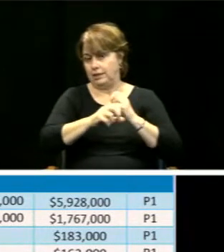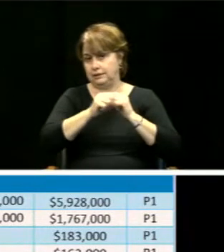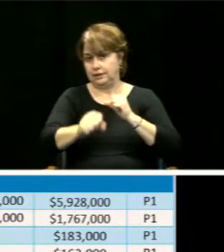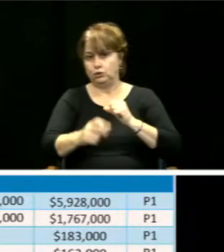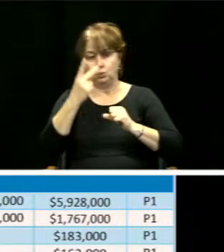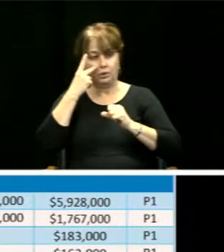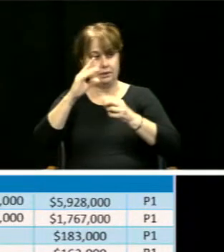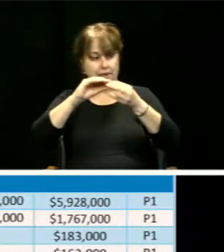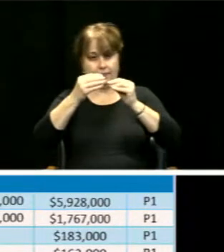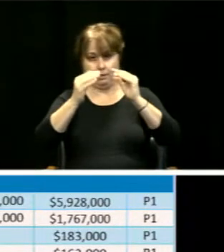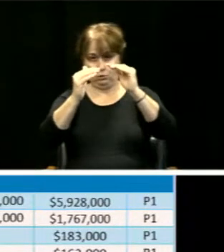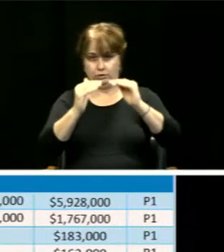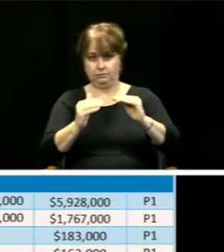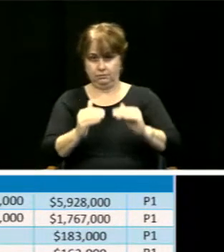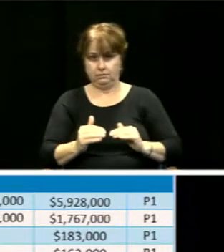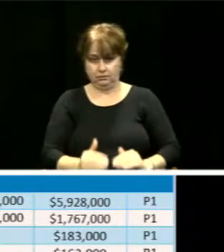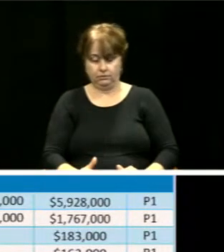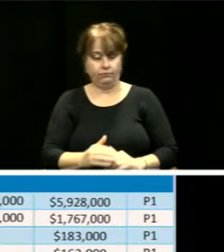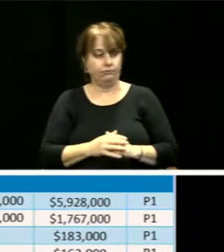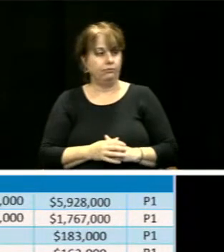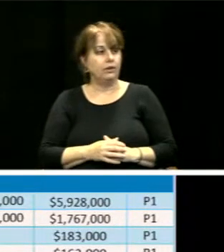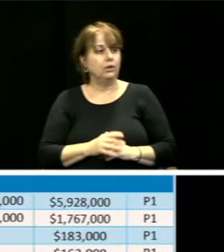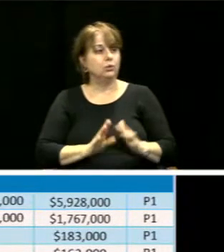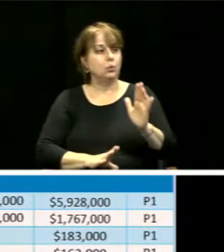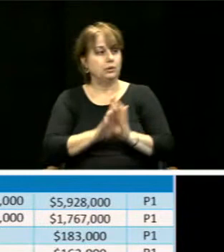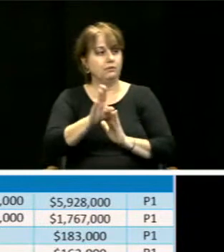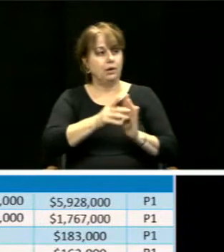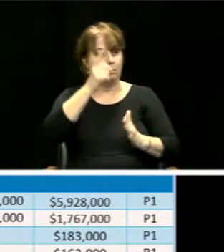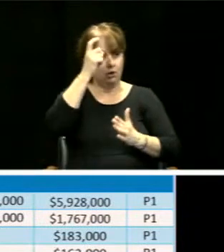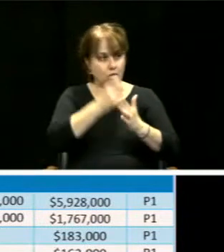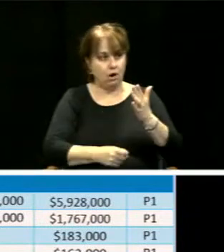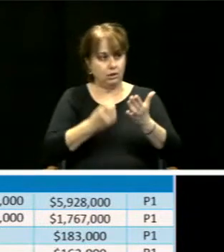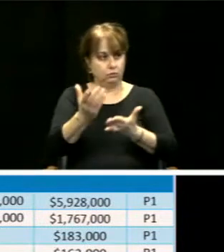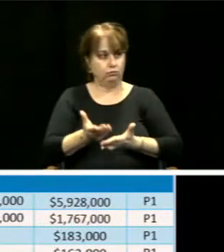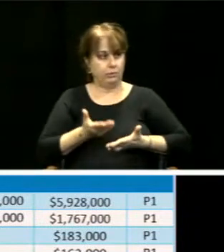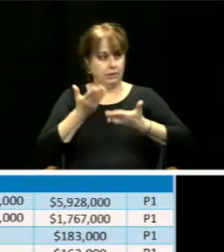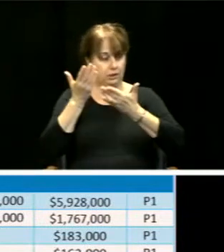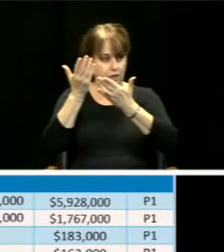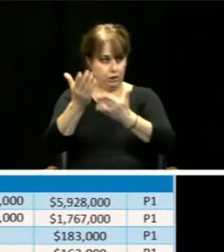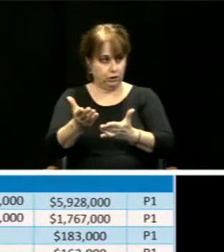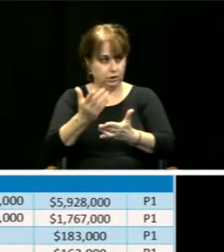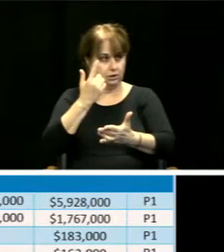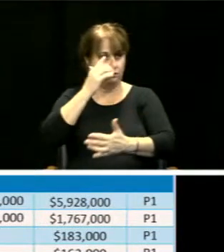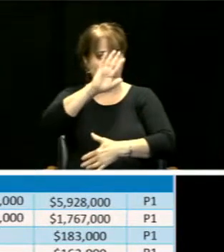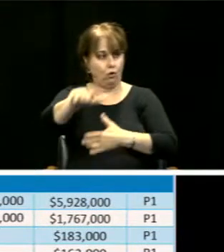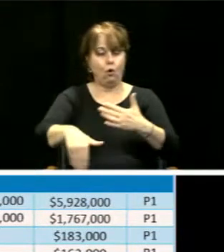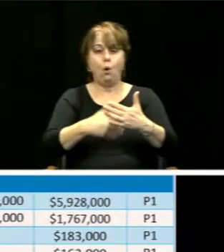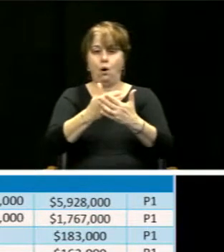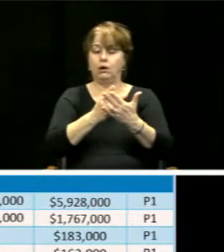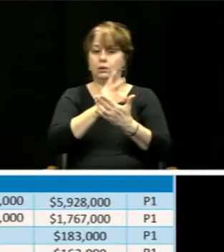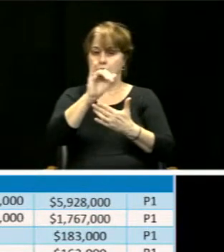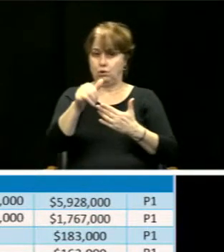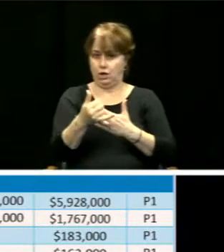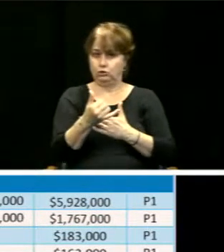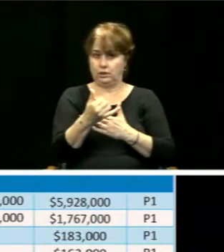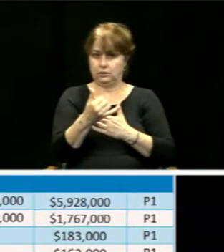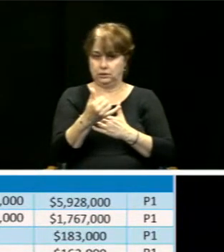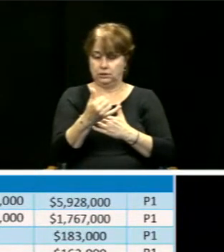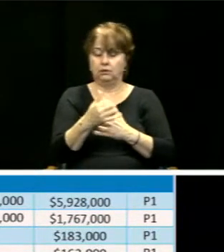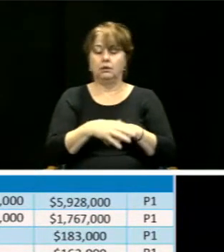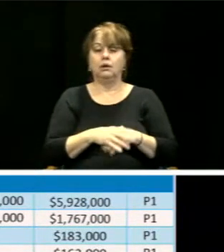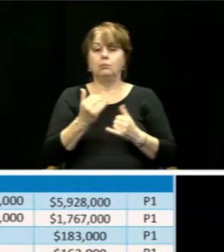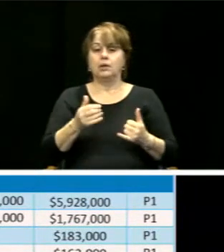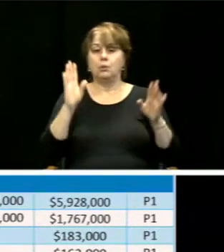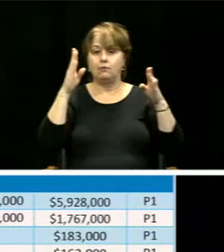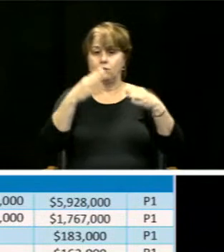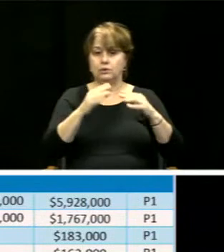below. And so we have developed costs and recommendations for all of the projects, but we're focusing now with the